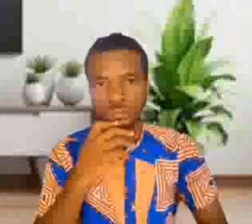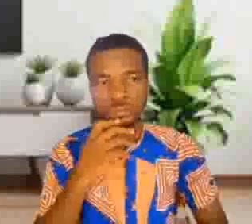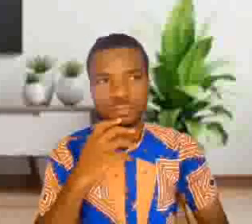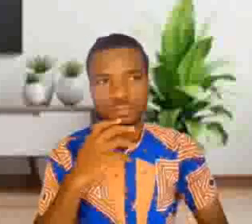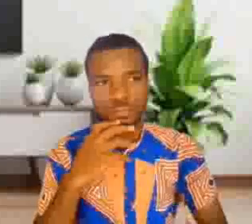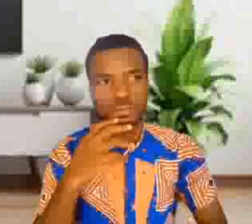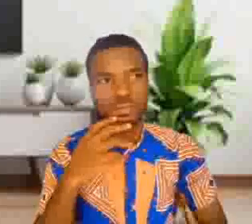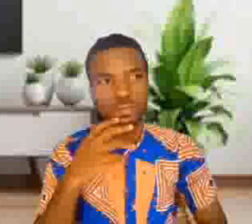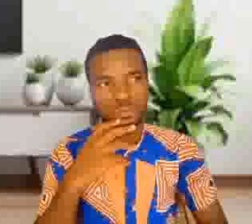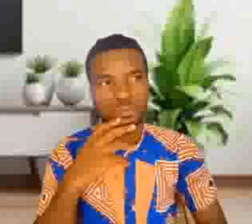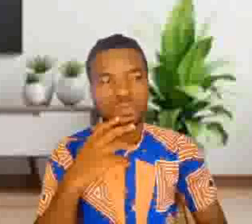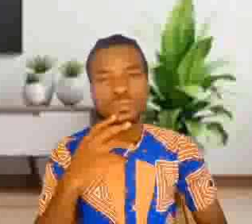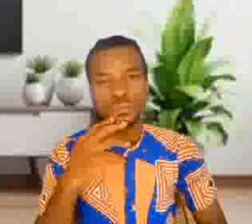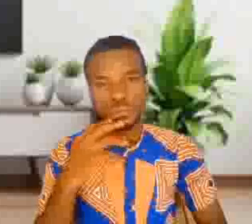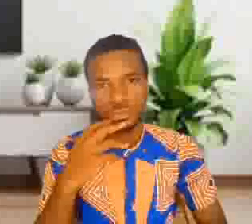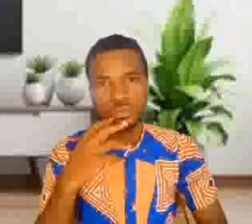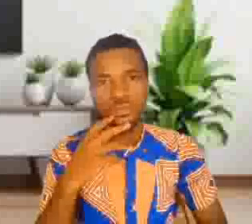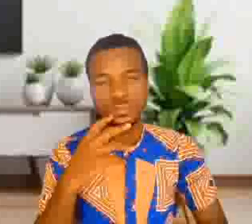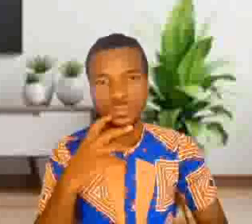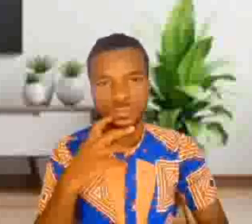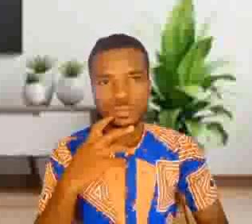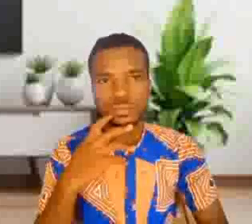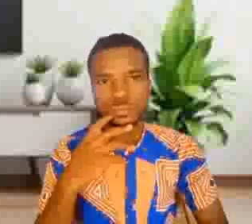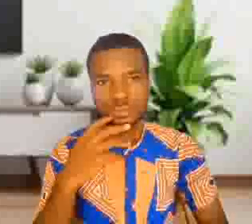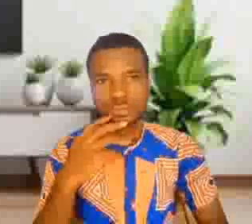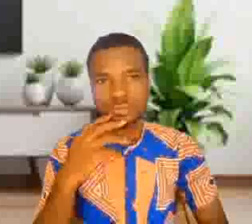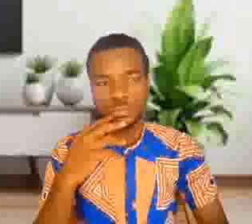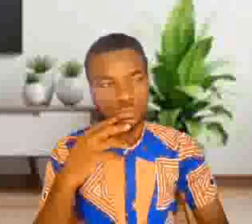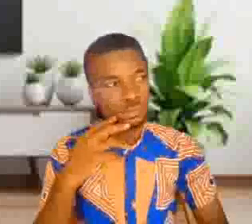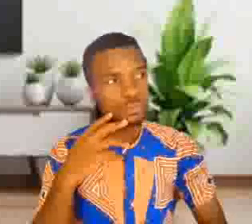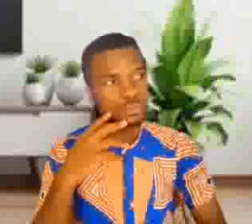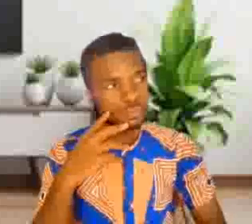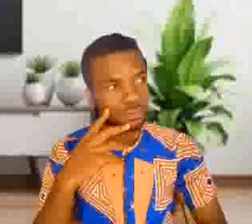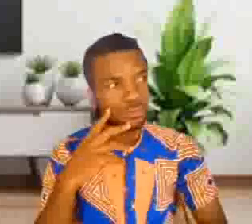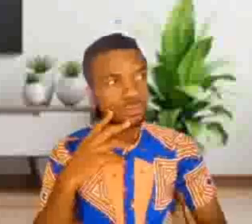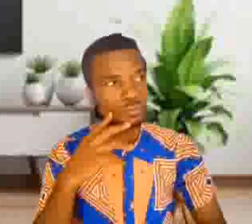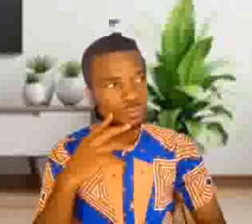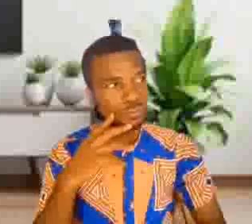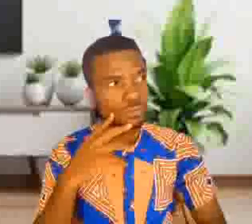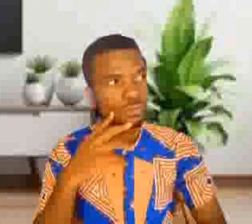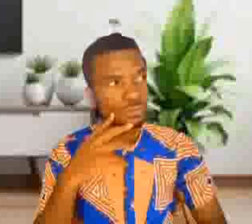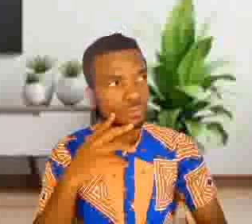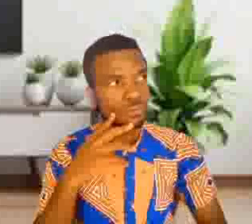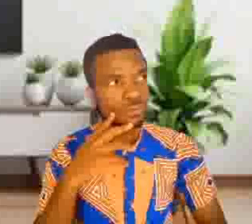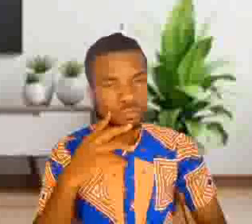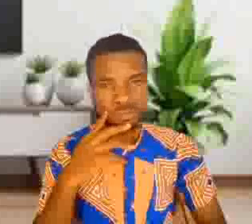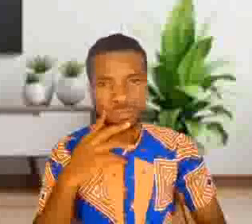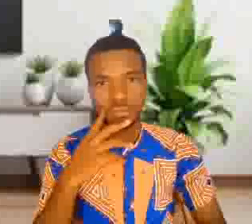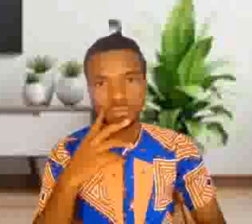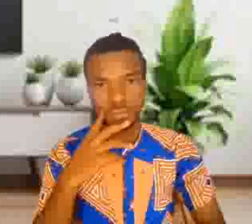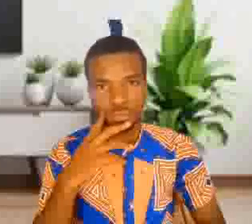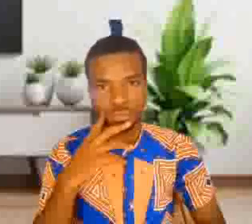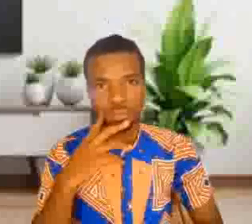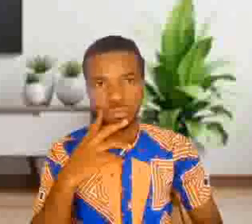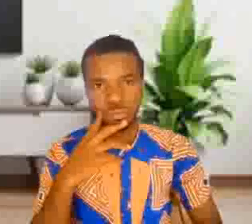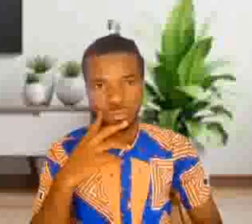man in our own image and in our likeness. And he said, in the